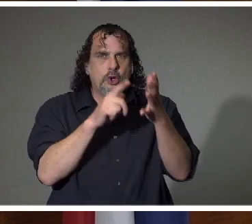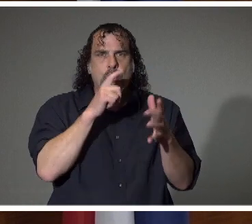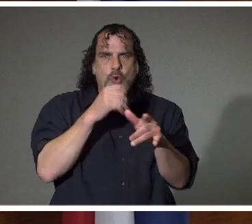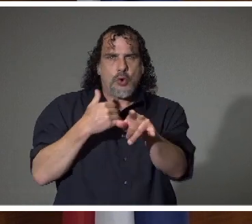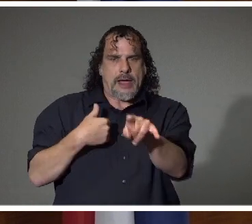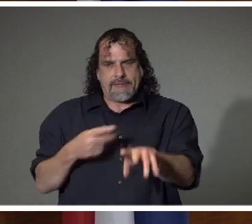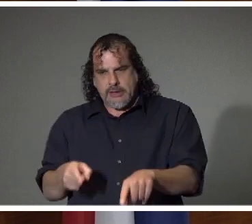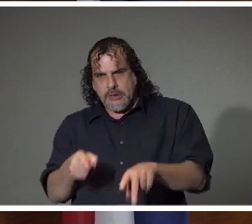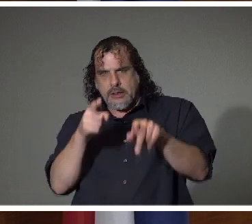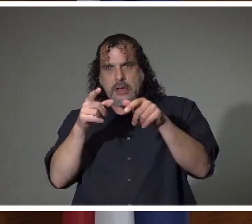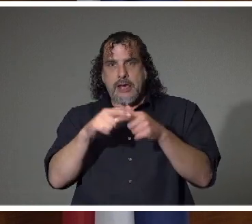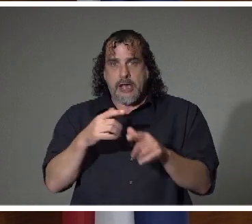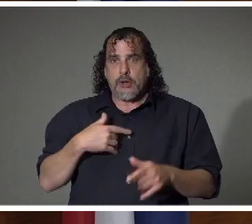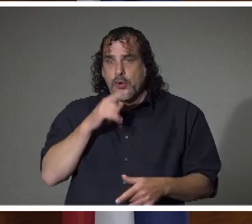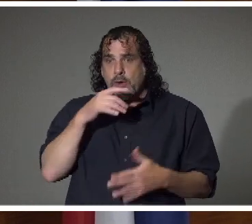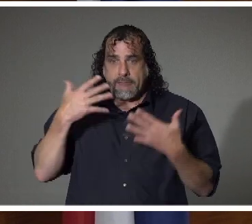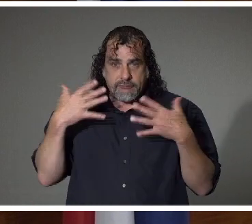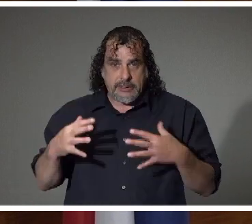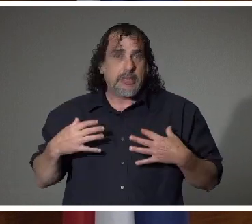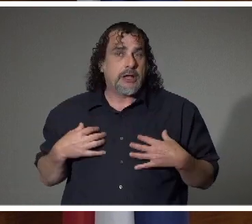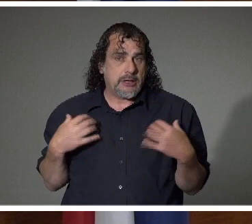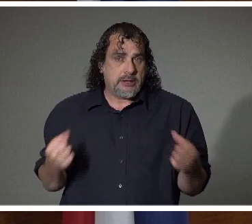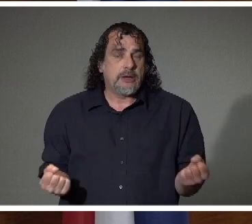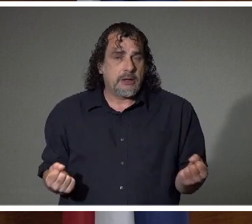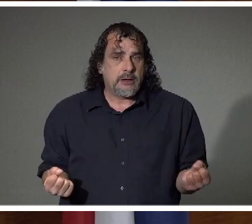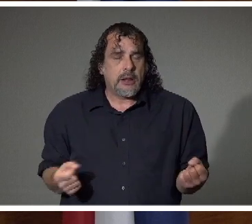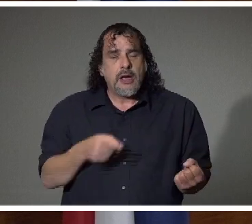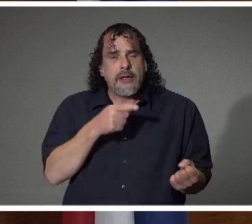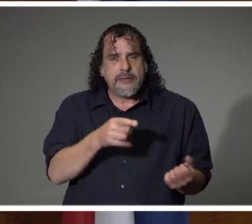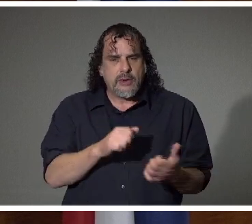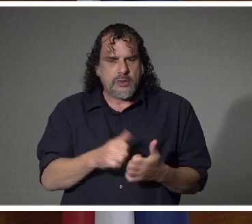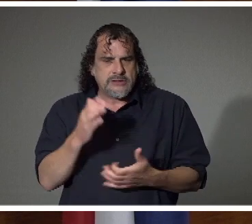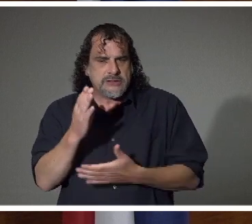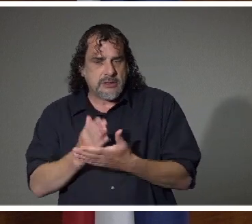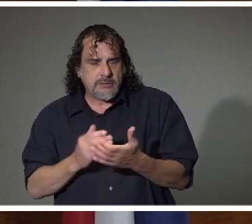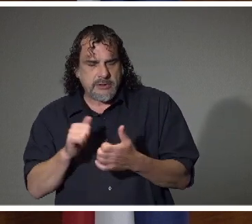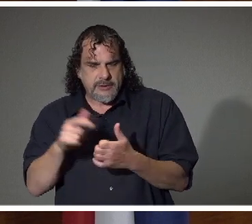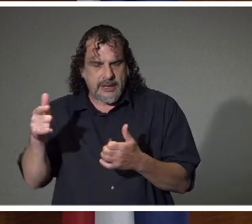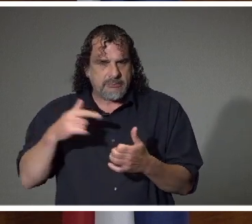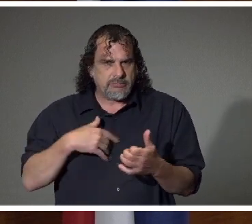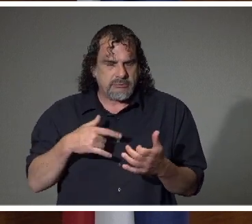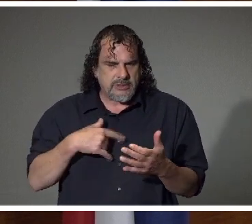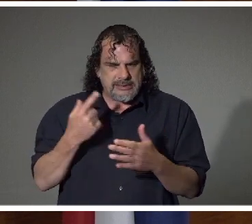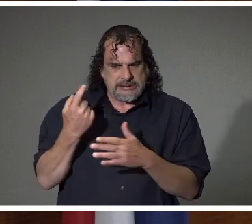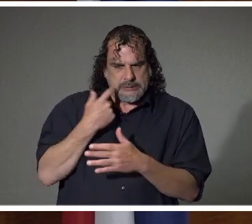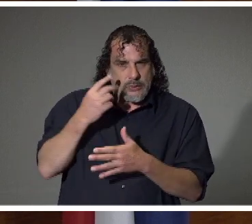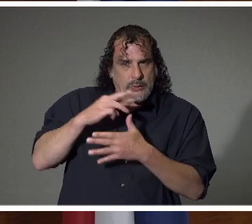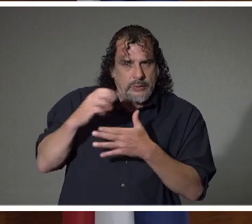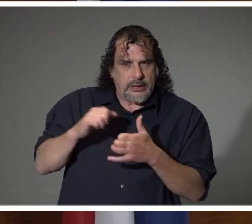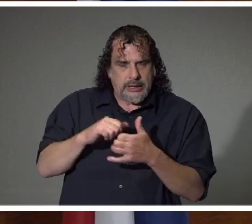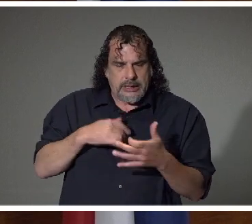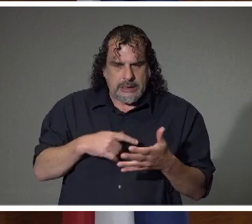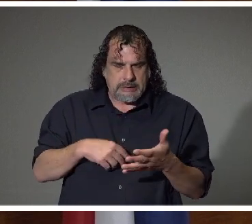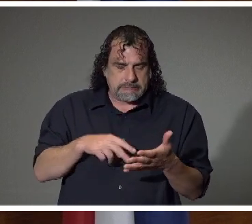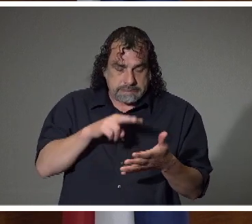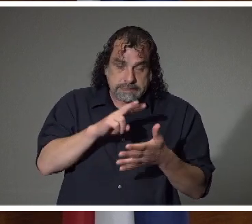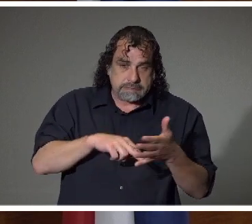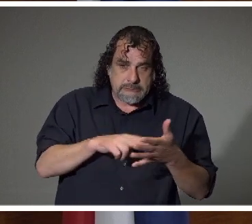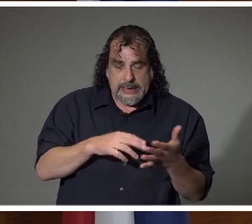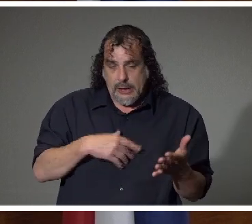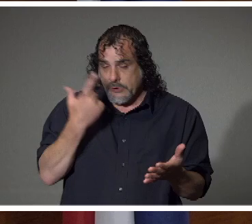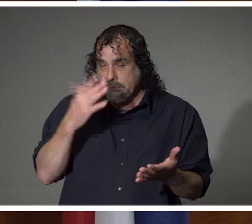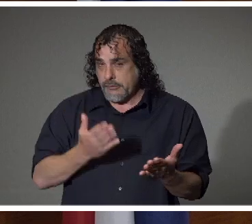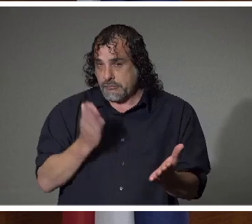and those who have had it. There was a study that came out earlier this weekend, and I'm not speaking to the validity of it, and I certainly